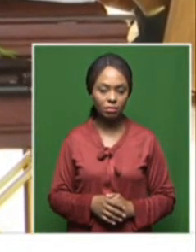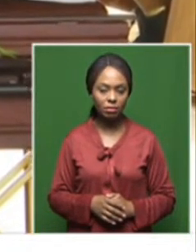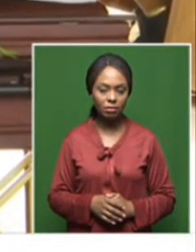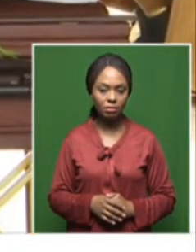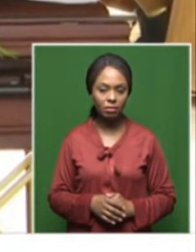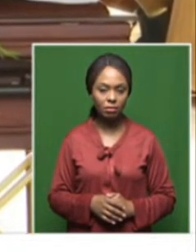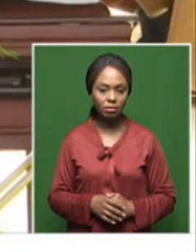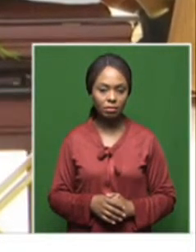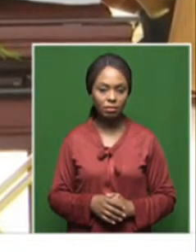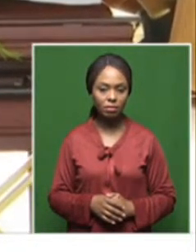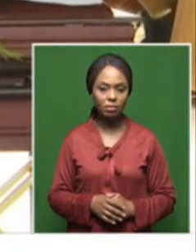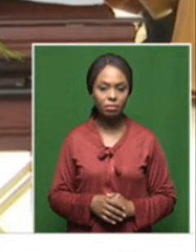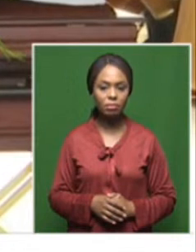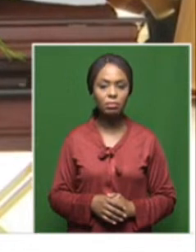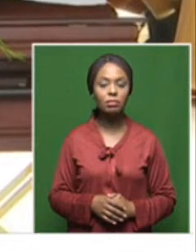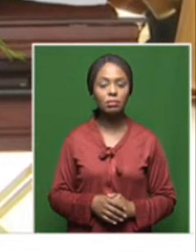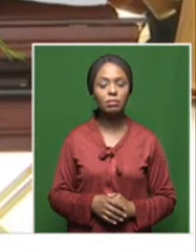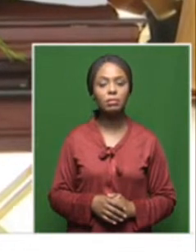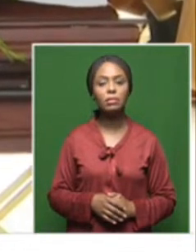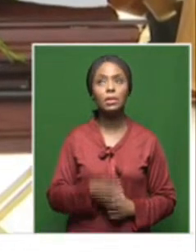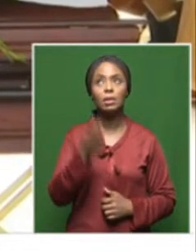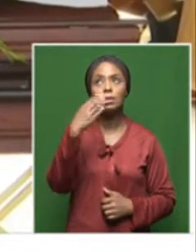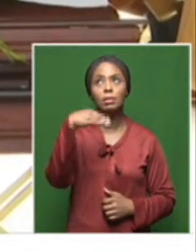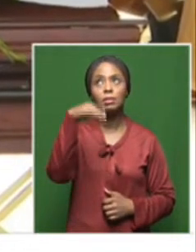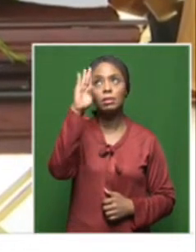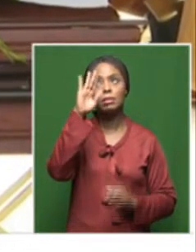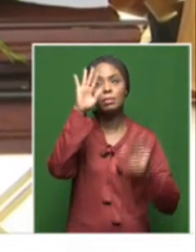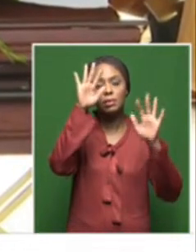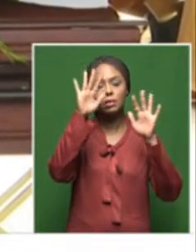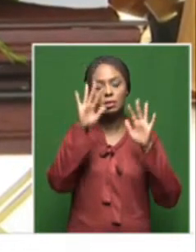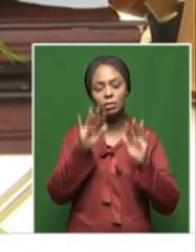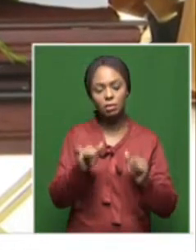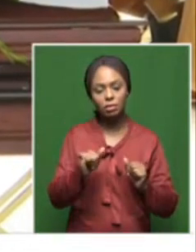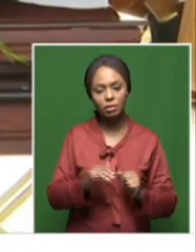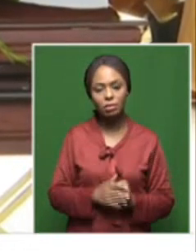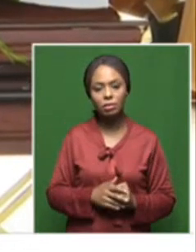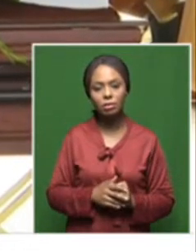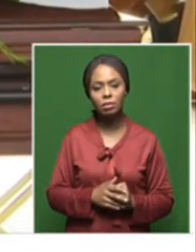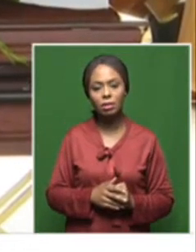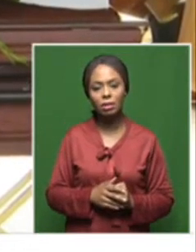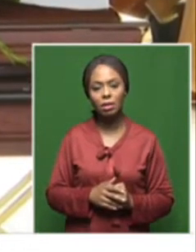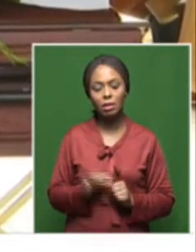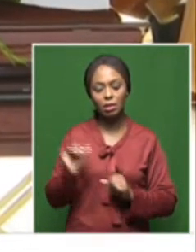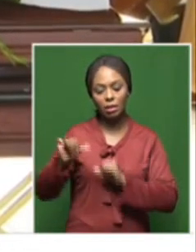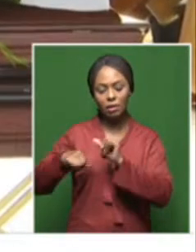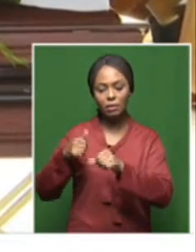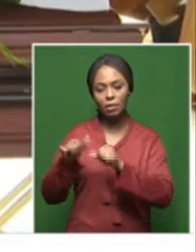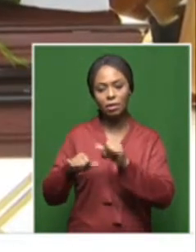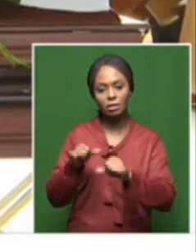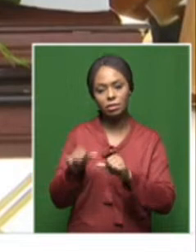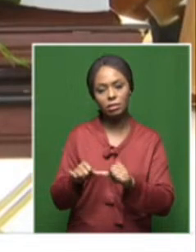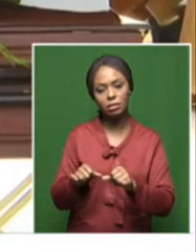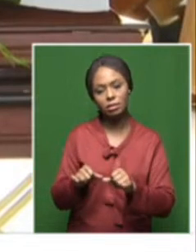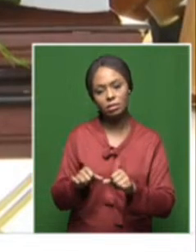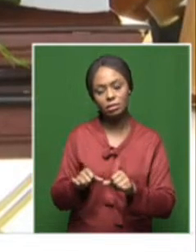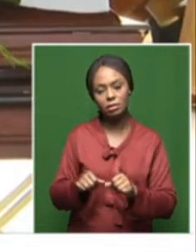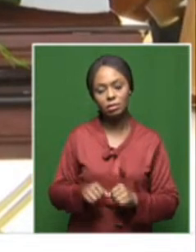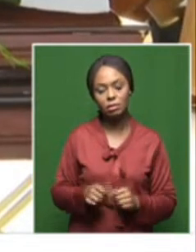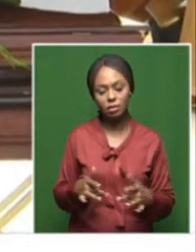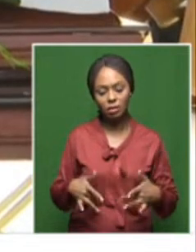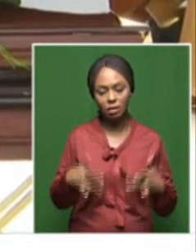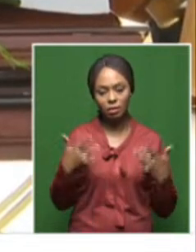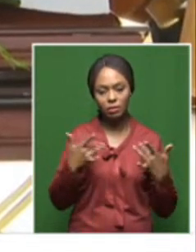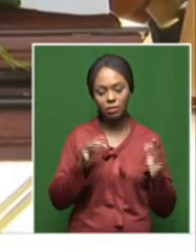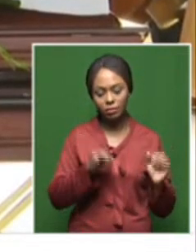May Almighty God have mercy on us, forgive us our sins, and bring us to everlasting life. Amen. Lord, have mercy.